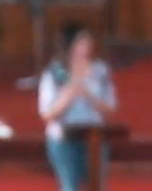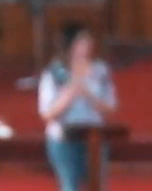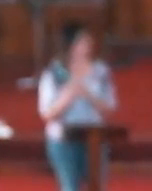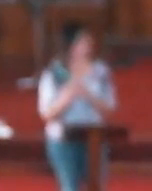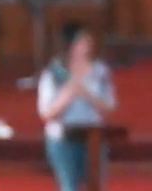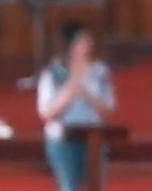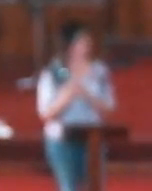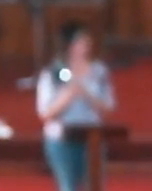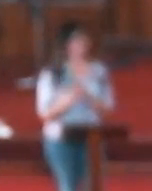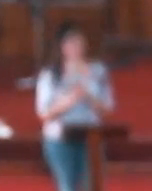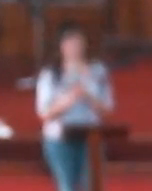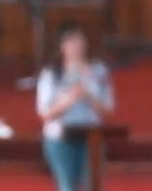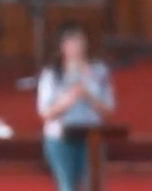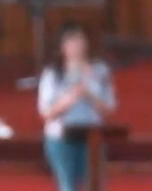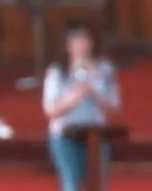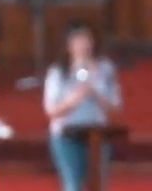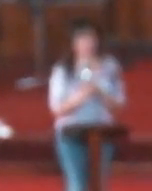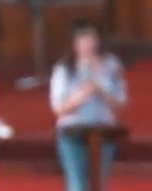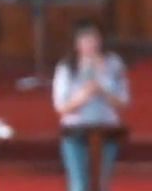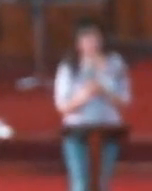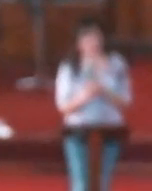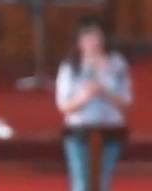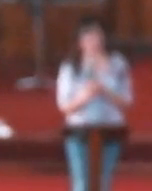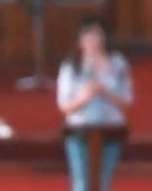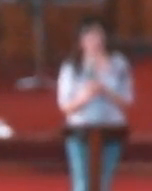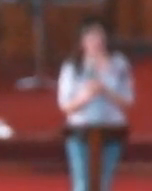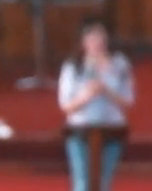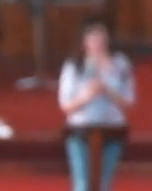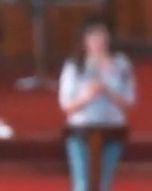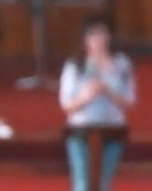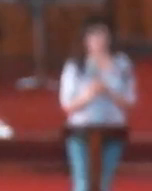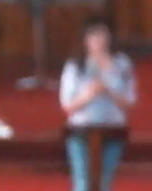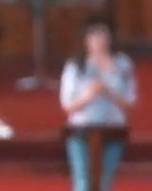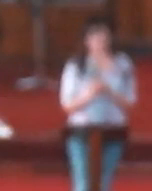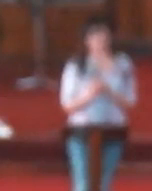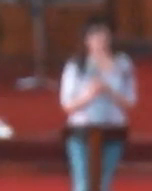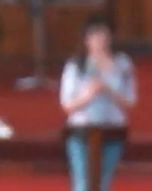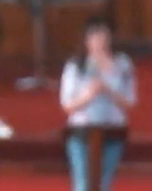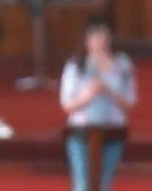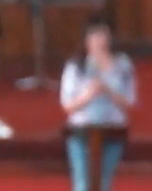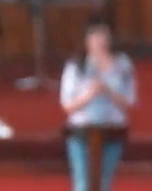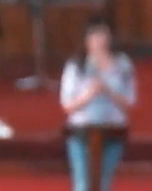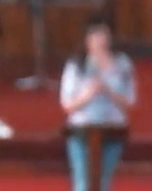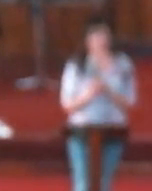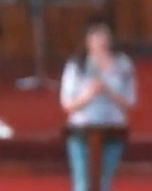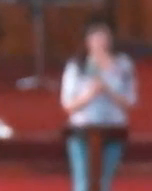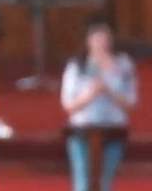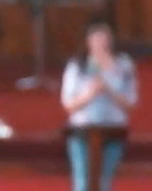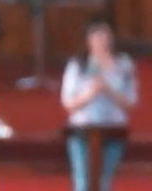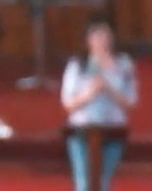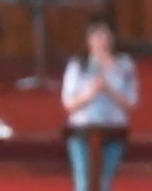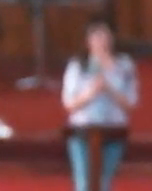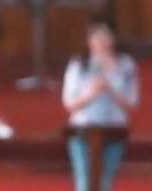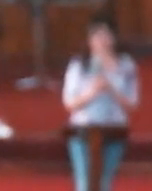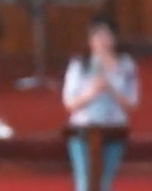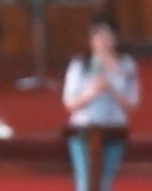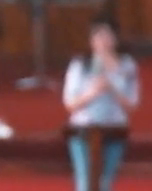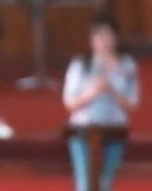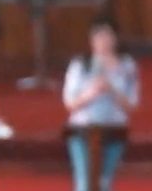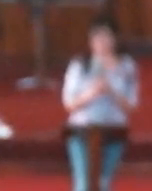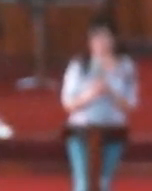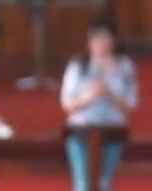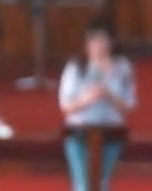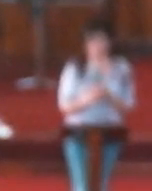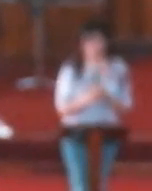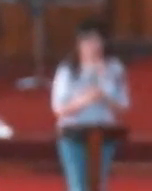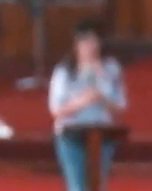No te voy a sanar eso. The Lord said, I'm not going to heal that. Es necesario que tú te abastes de mi gracia. Because my grace is sufficient